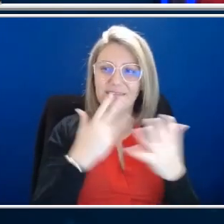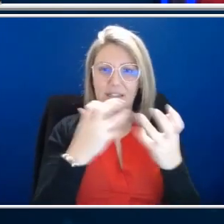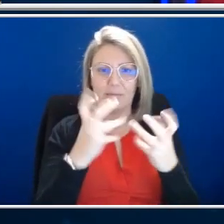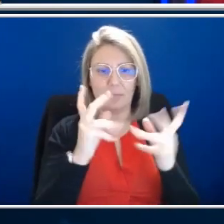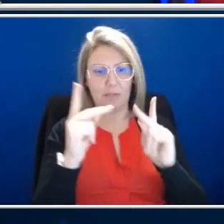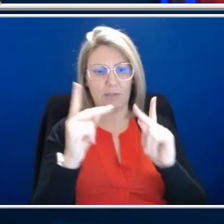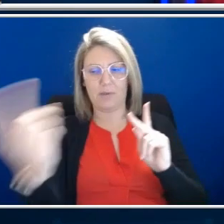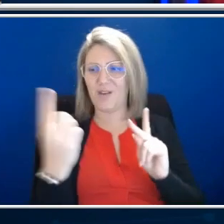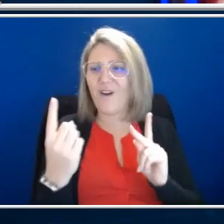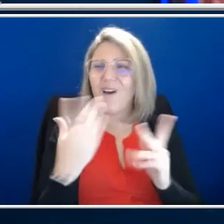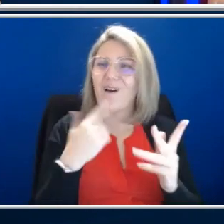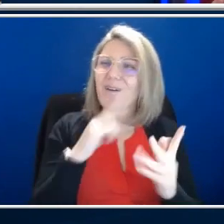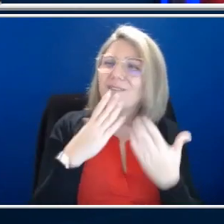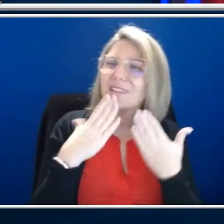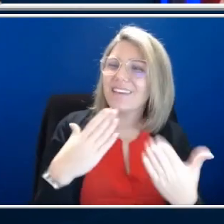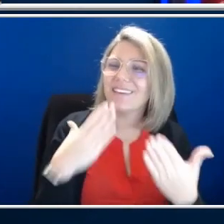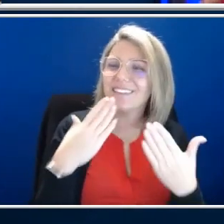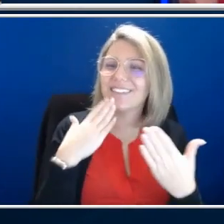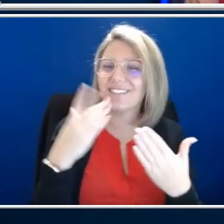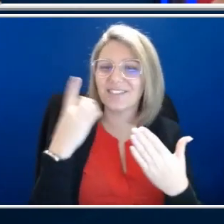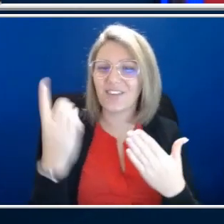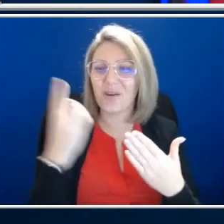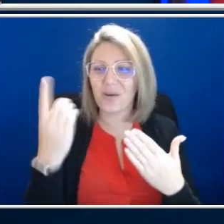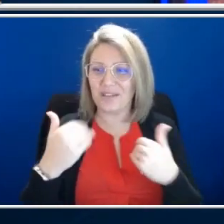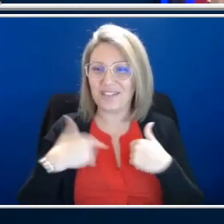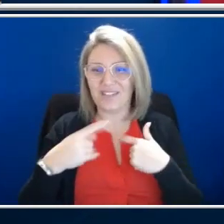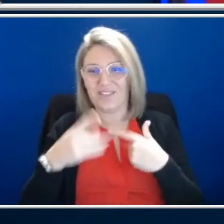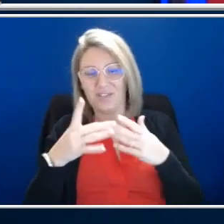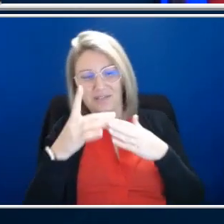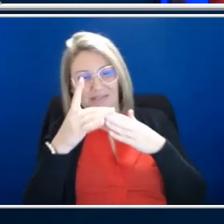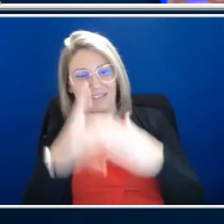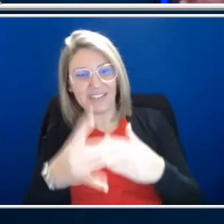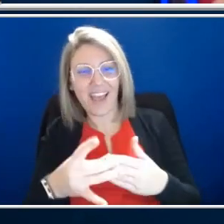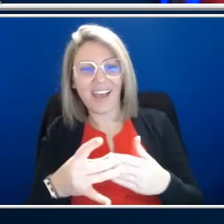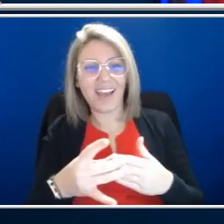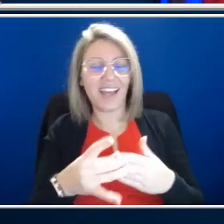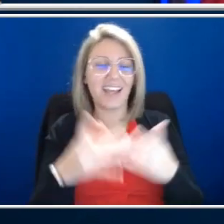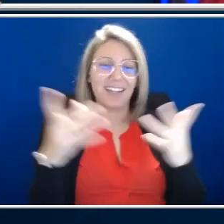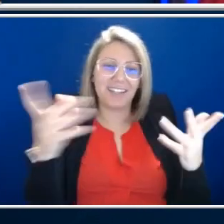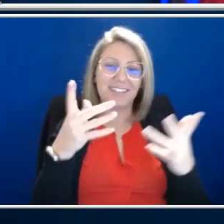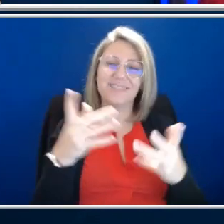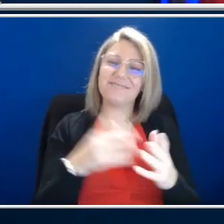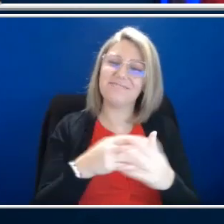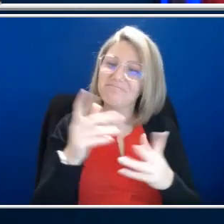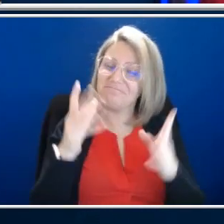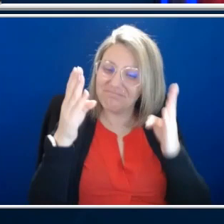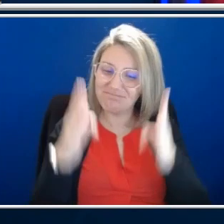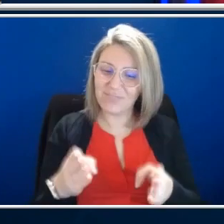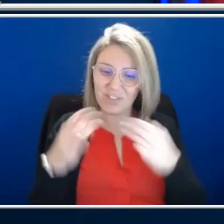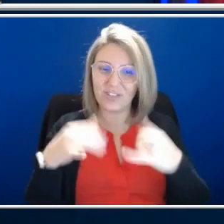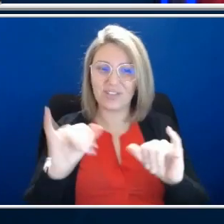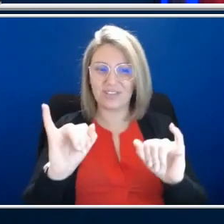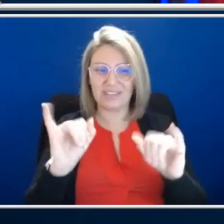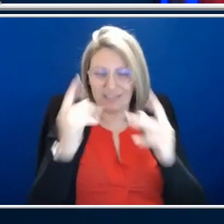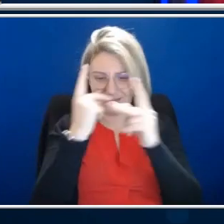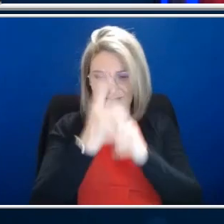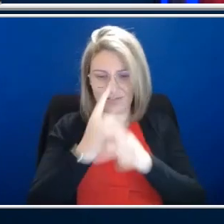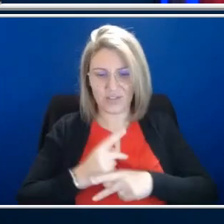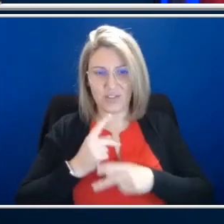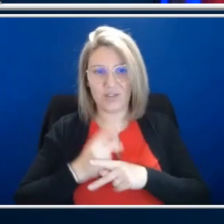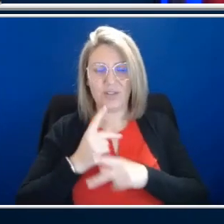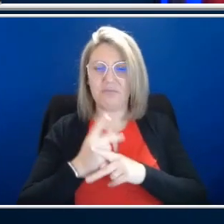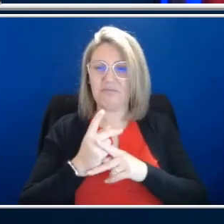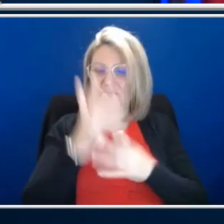grateful they are to always have you as a kind of a guiding voice as we still navigate the pandemic and the aftermath